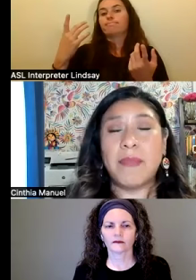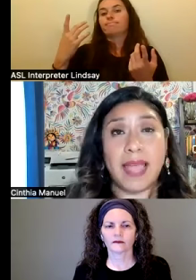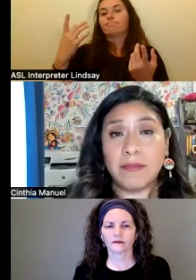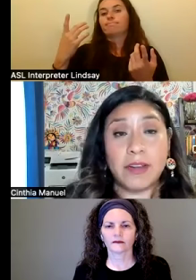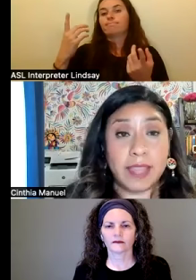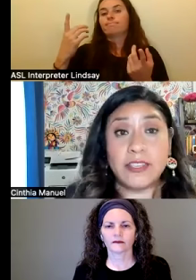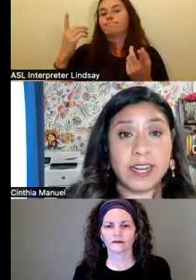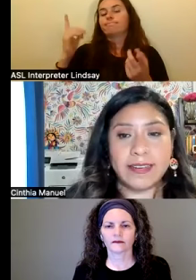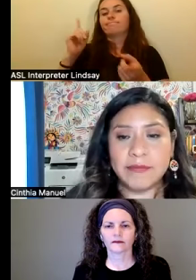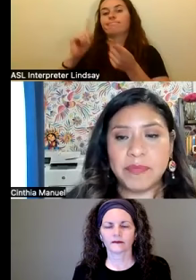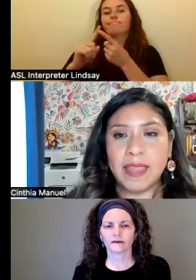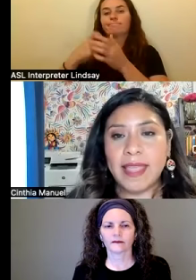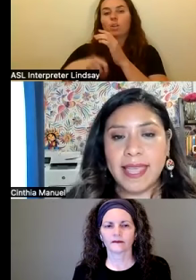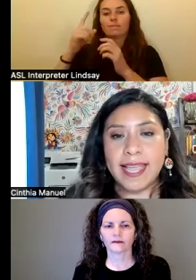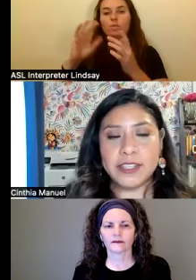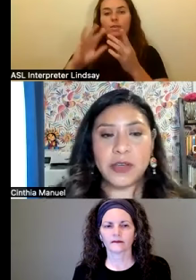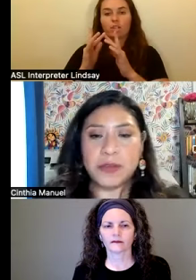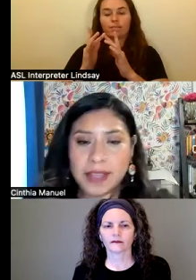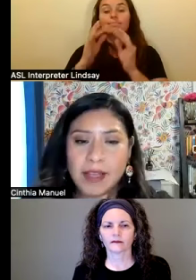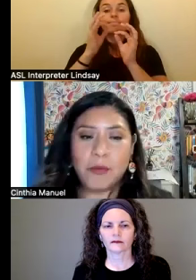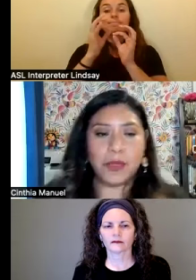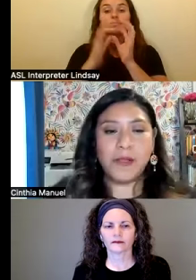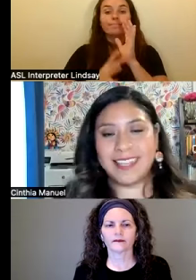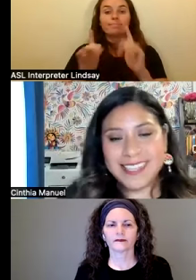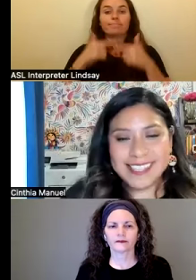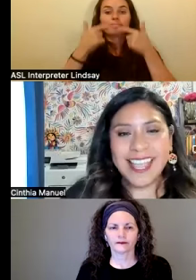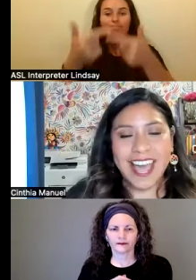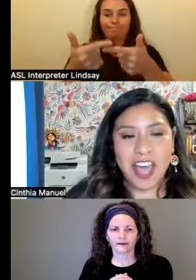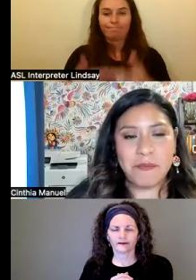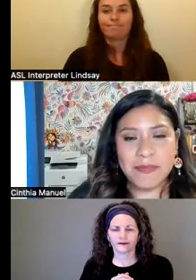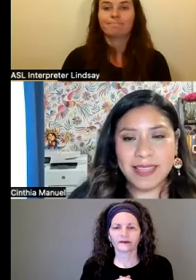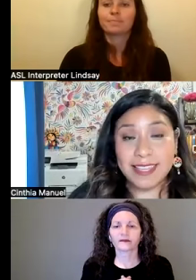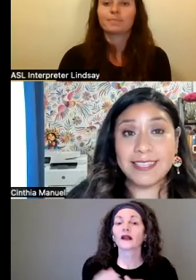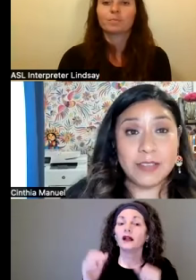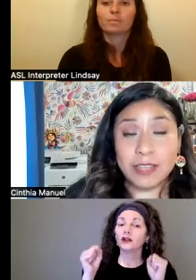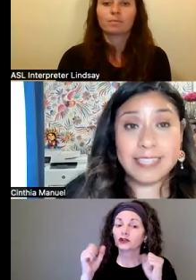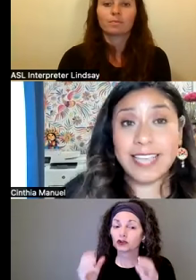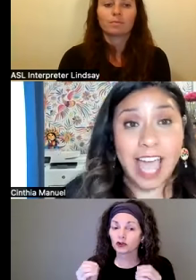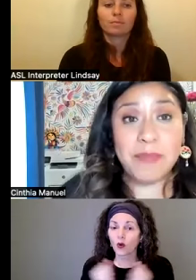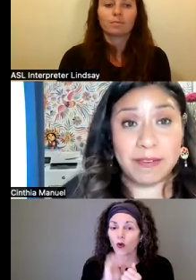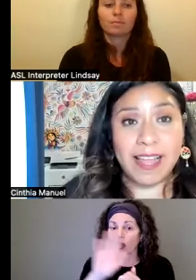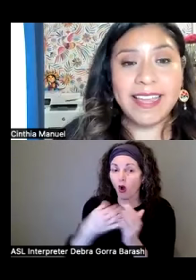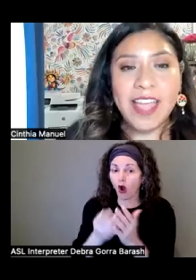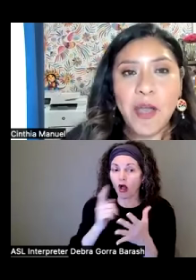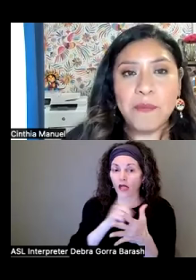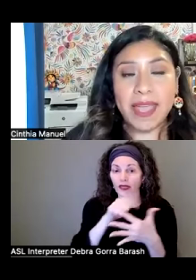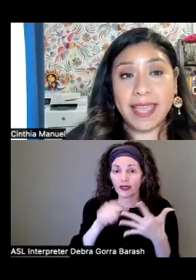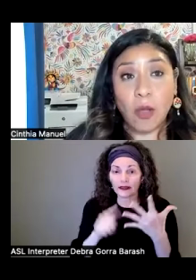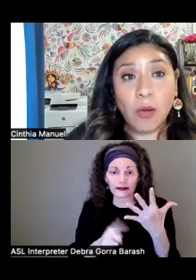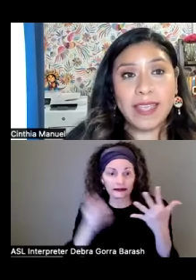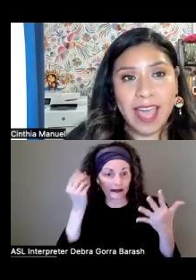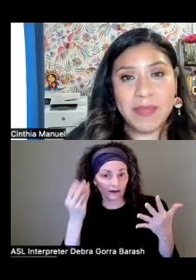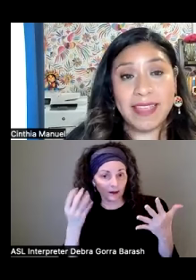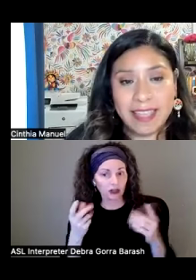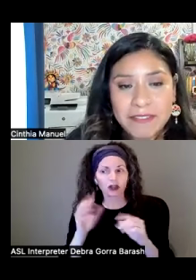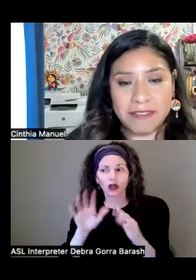a plan for the internet. And so with all this, this can happen, right? But it can